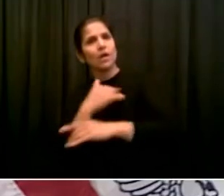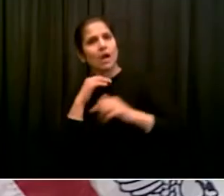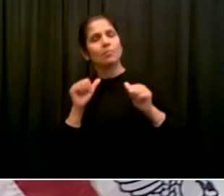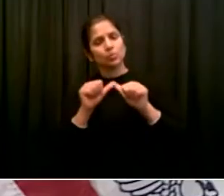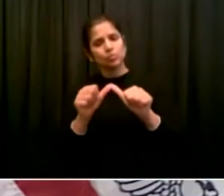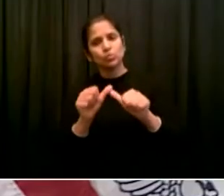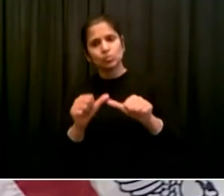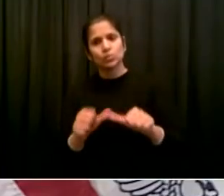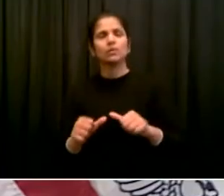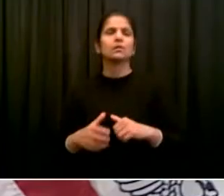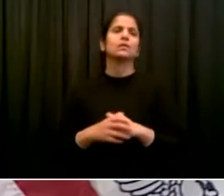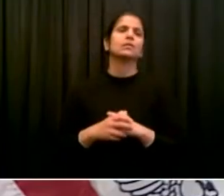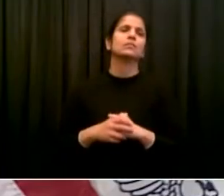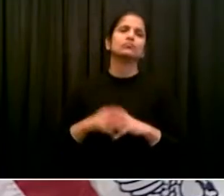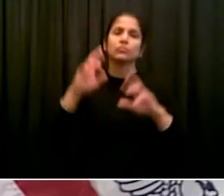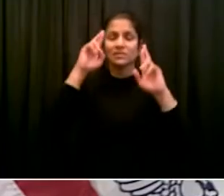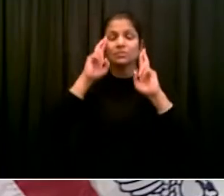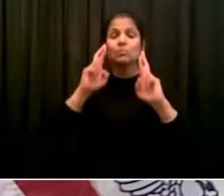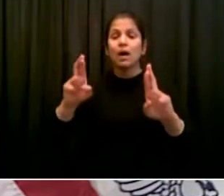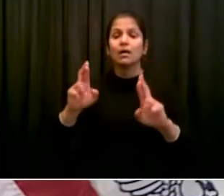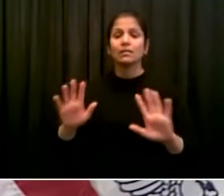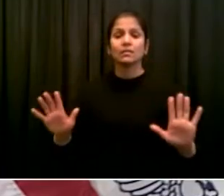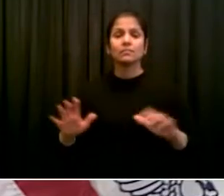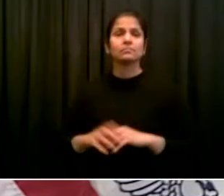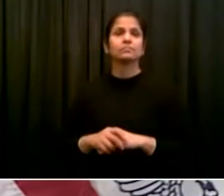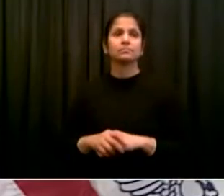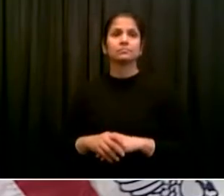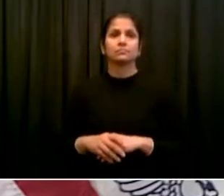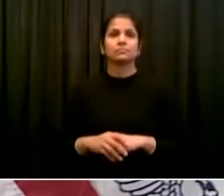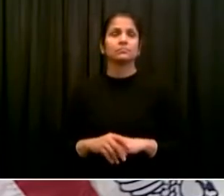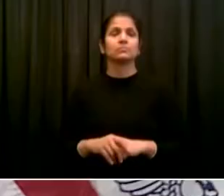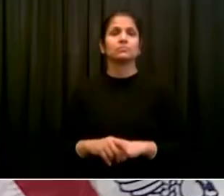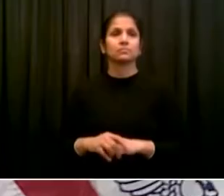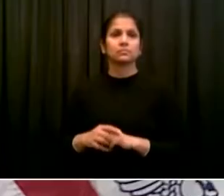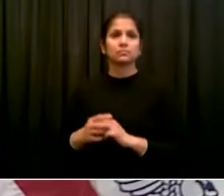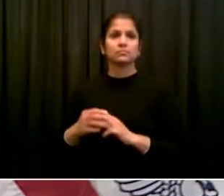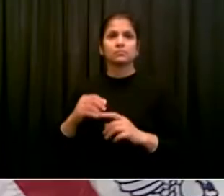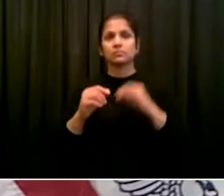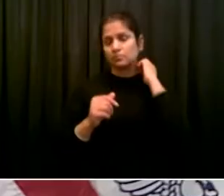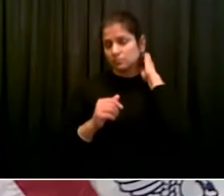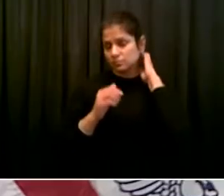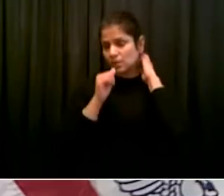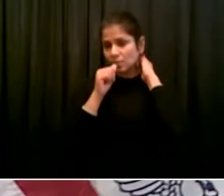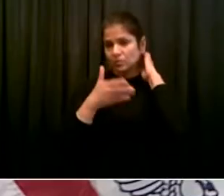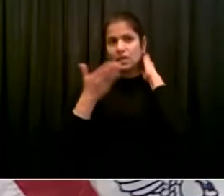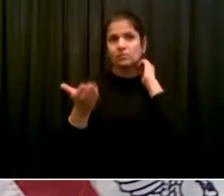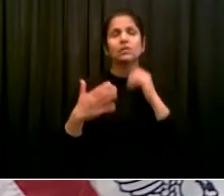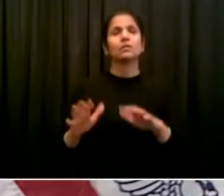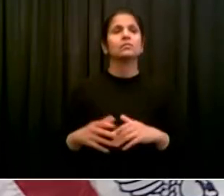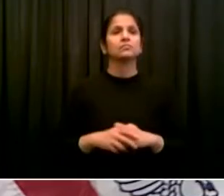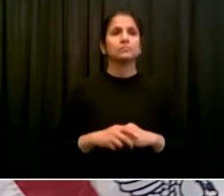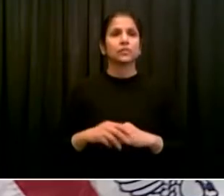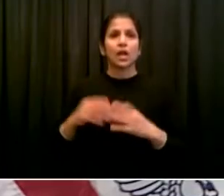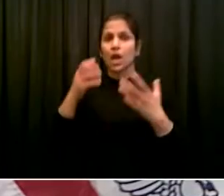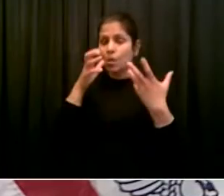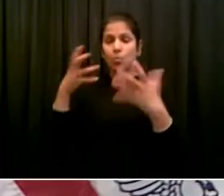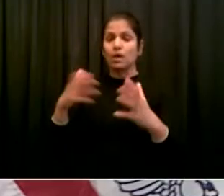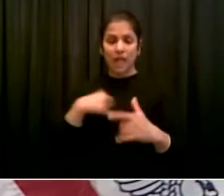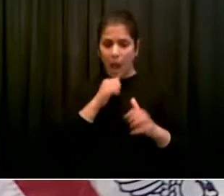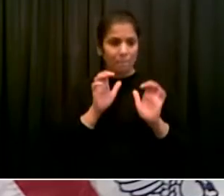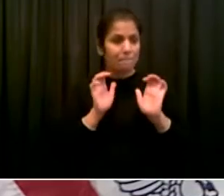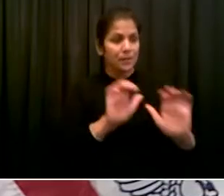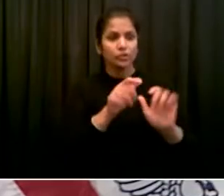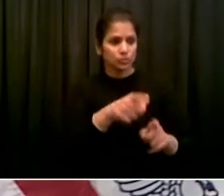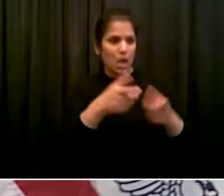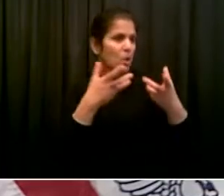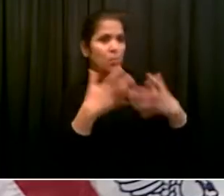And no, I'm not in the least suggesting there's something wrong with someone who is hesitant. We're going to overcome it, but we